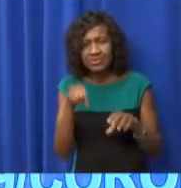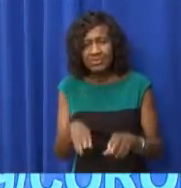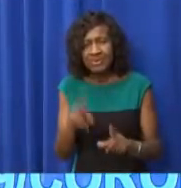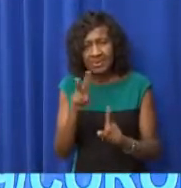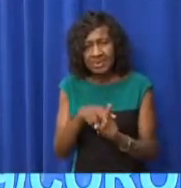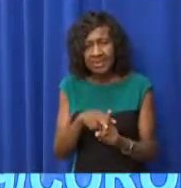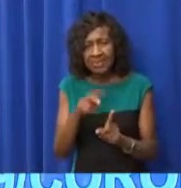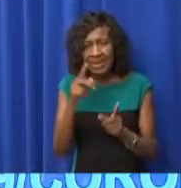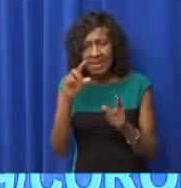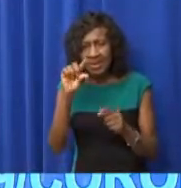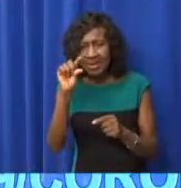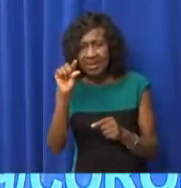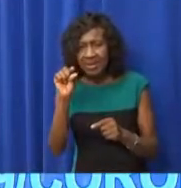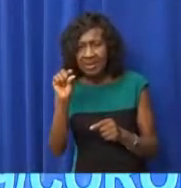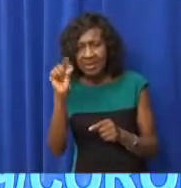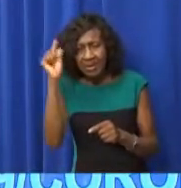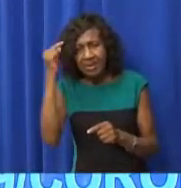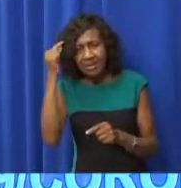online to